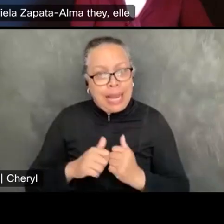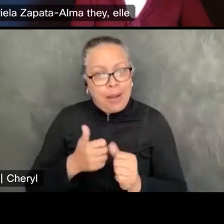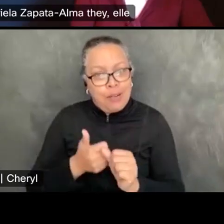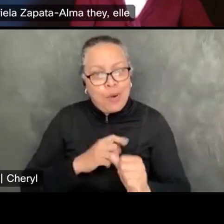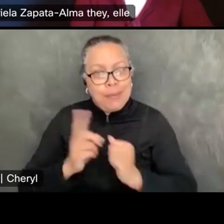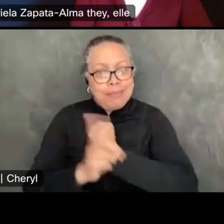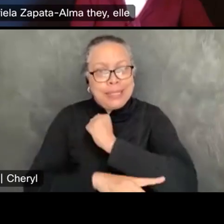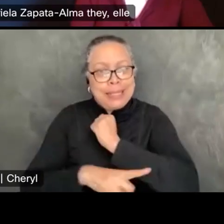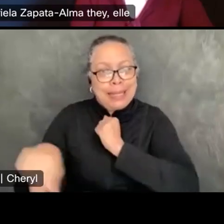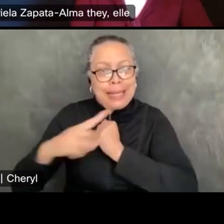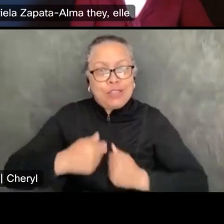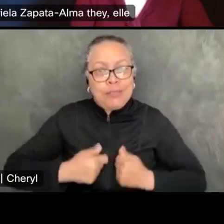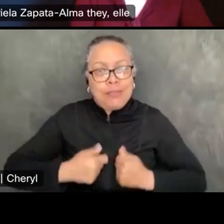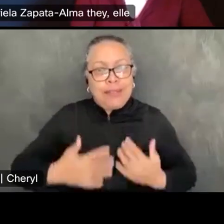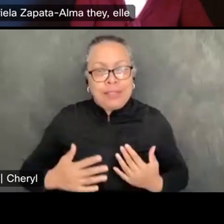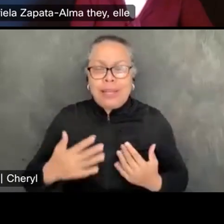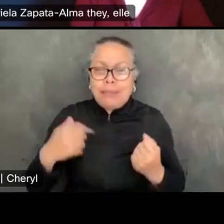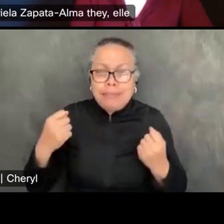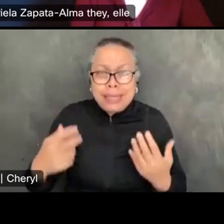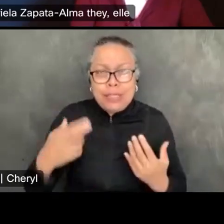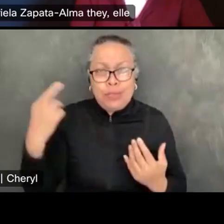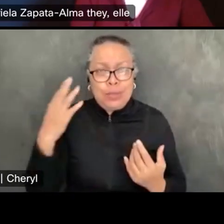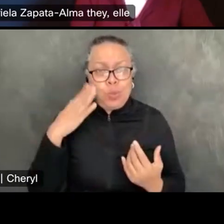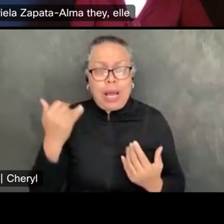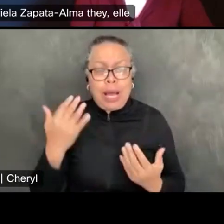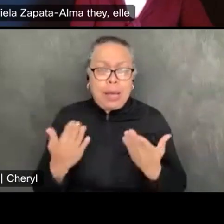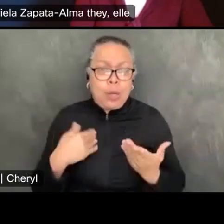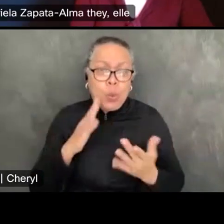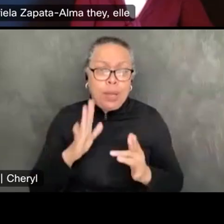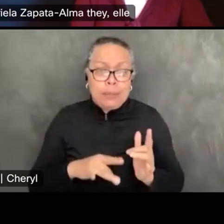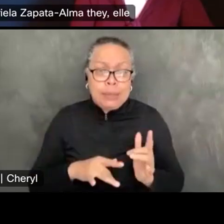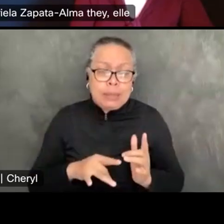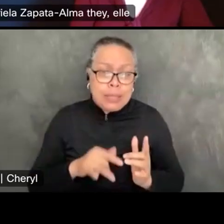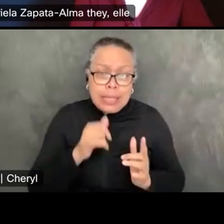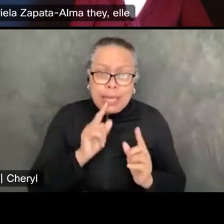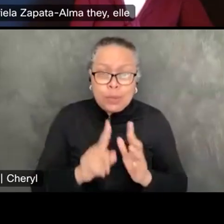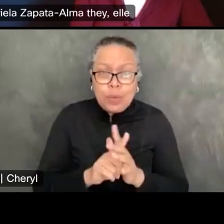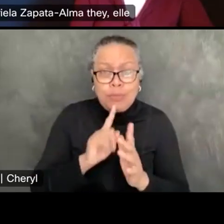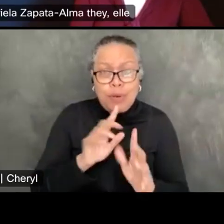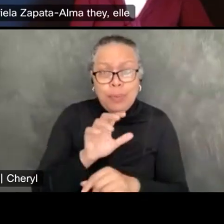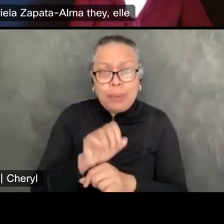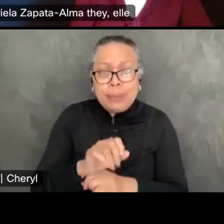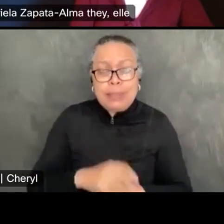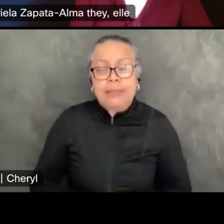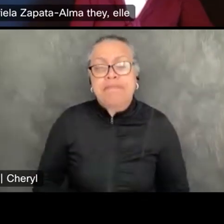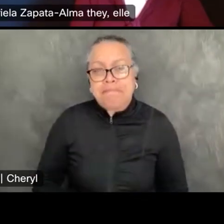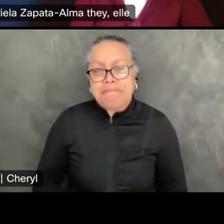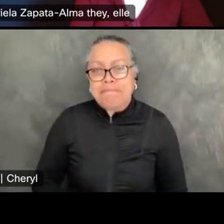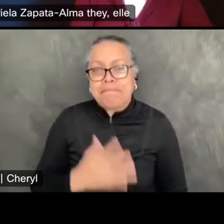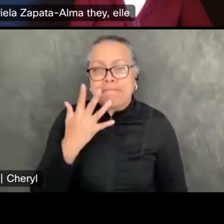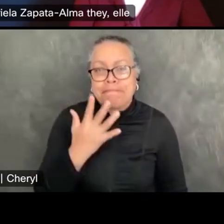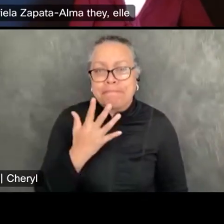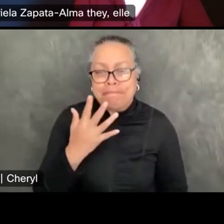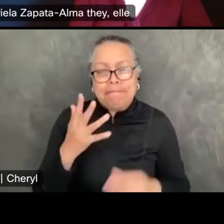many complex reasons they may be missing appointments, as you mentioned? Yes, unfortunately, it's far too